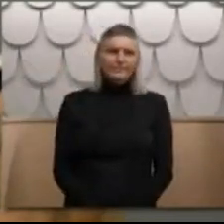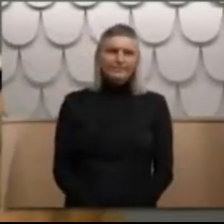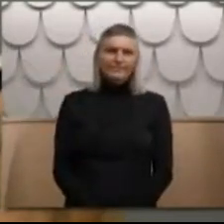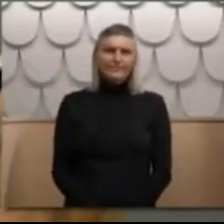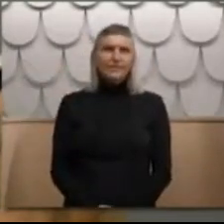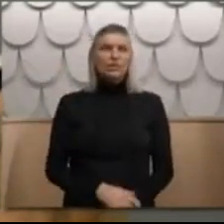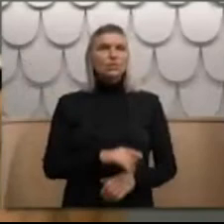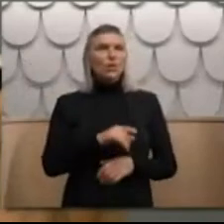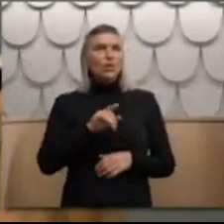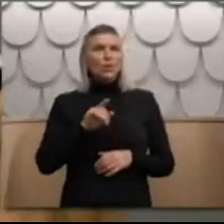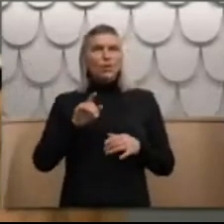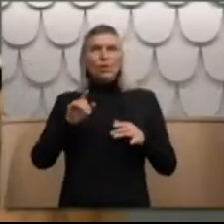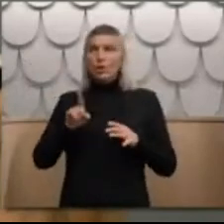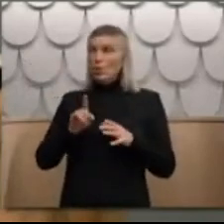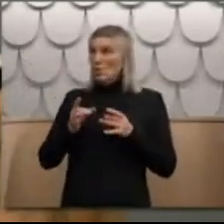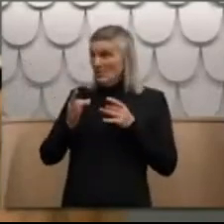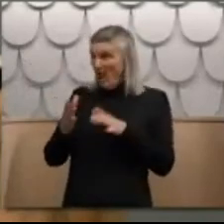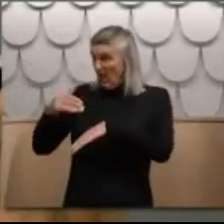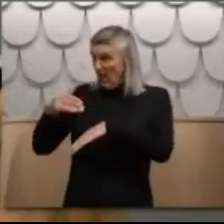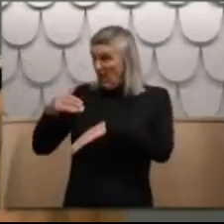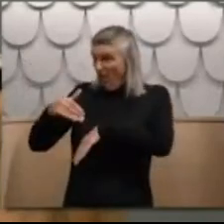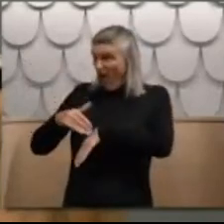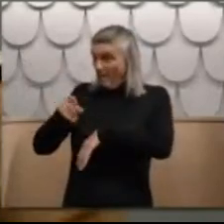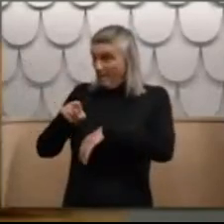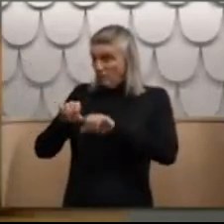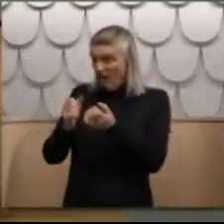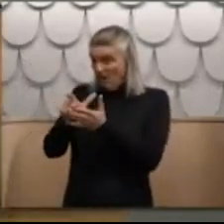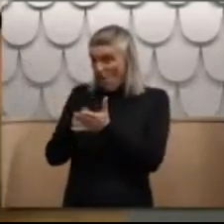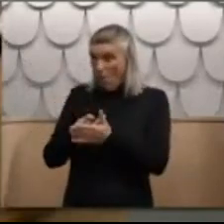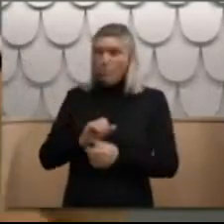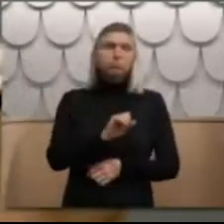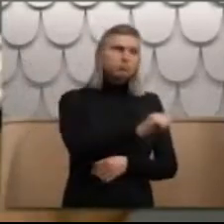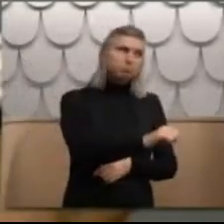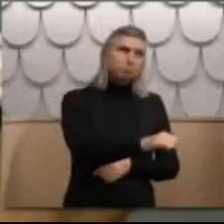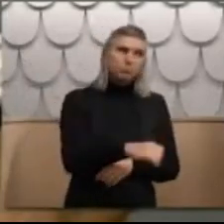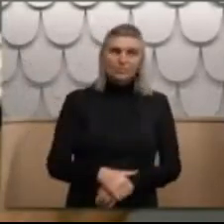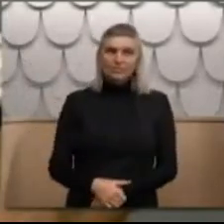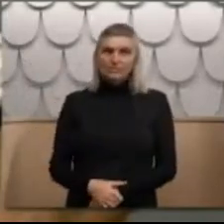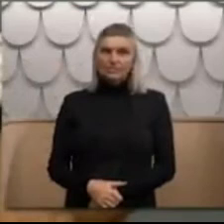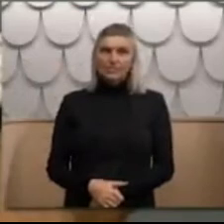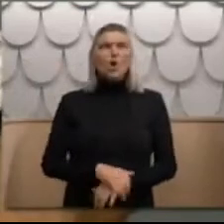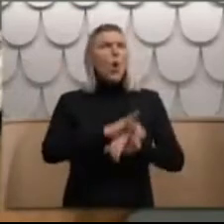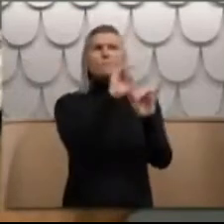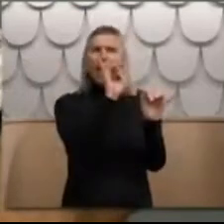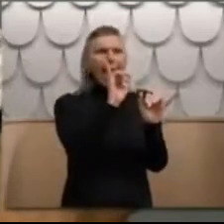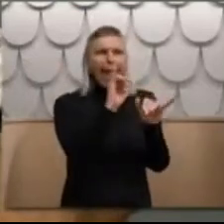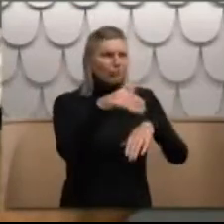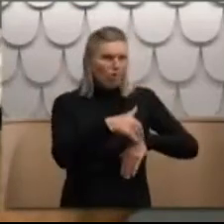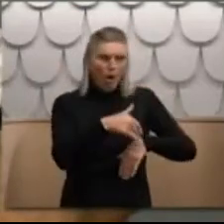you got into crime, bit of crime? Crime. Not bad crime,